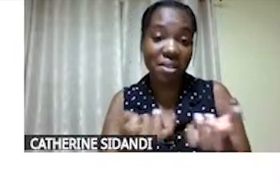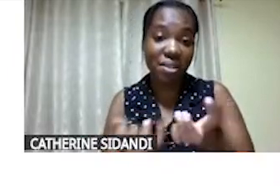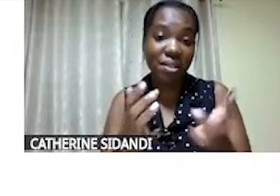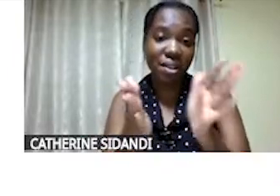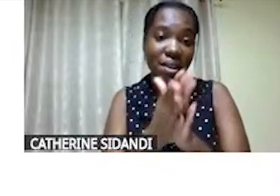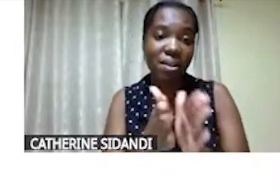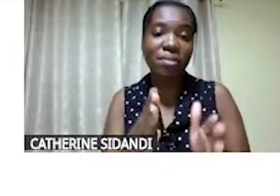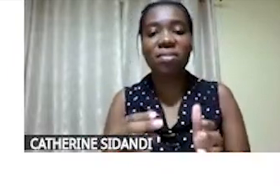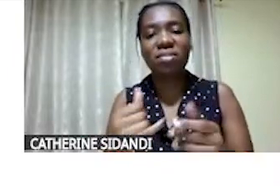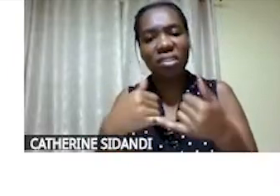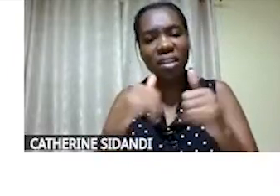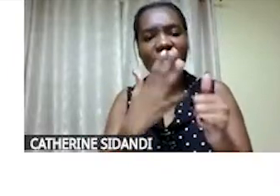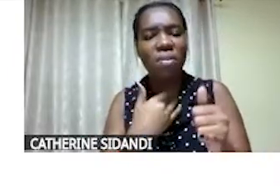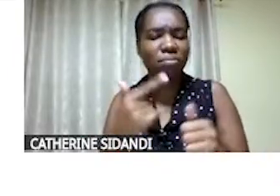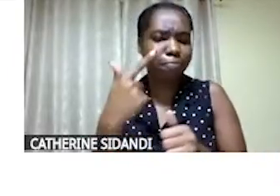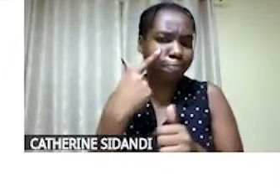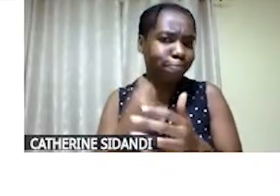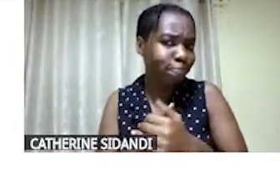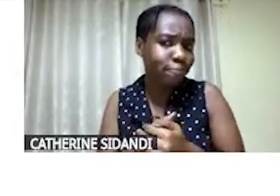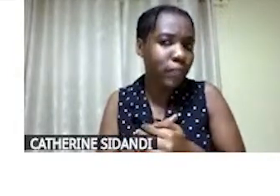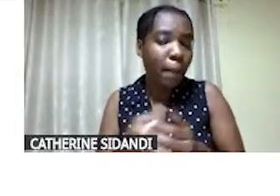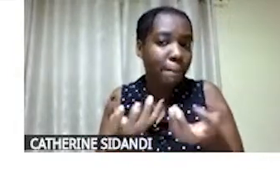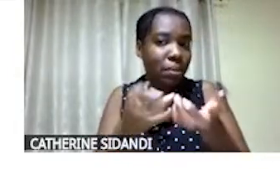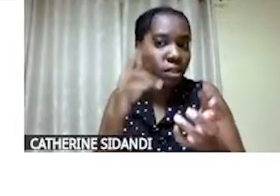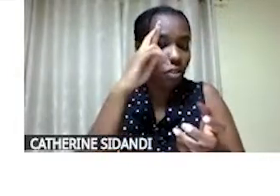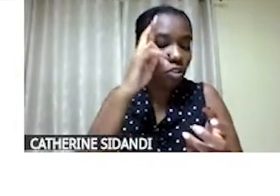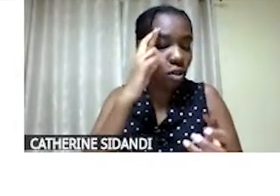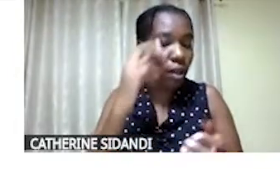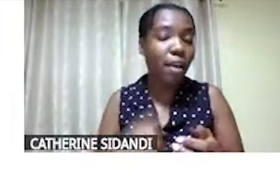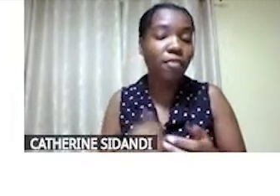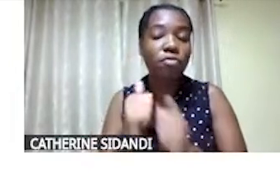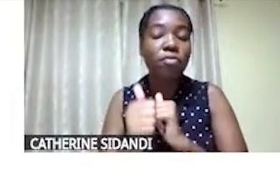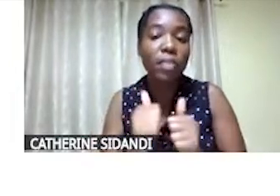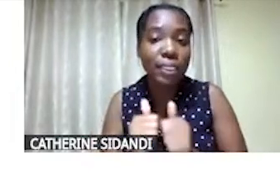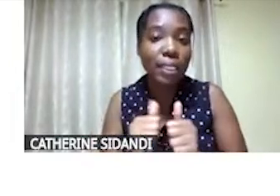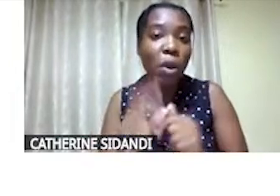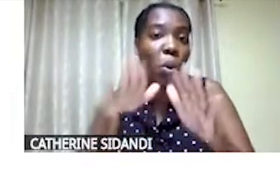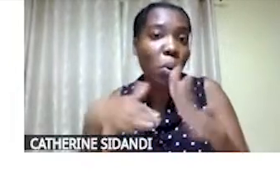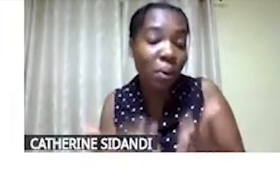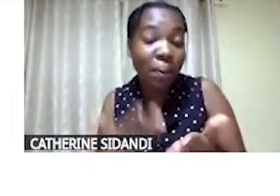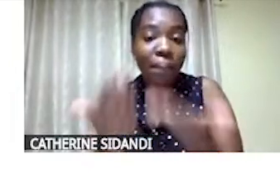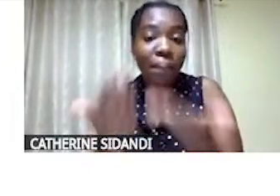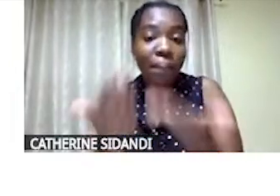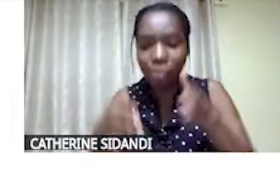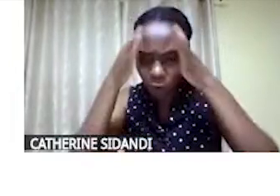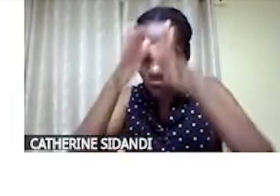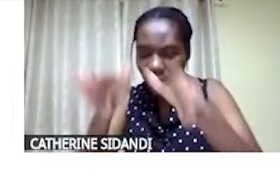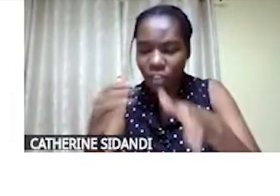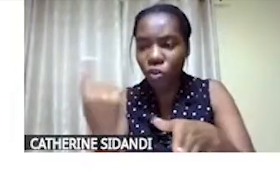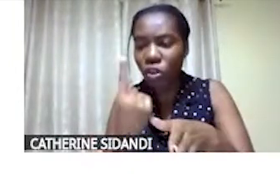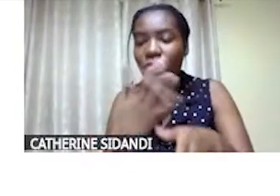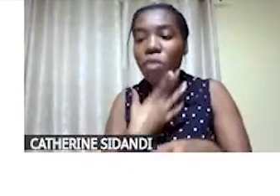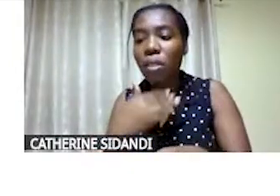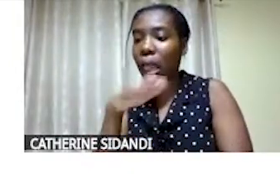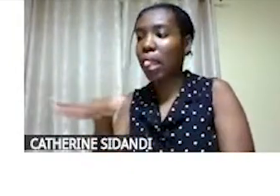your existence. There are others who are focusing, who want to just have a current focus area. And I will